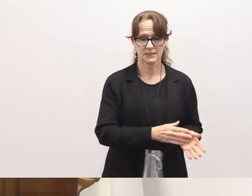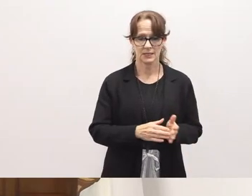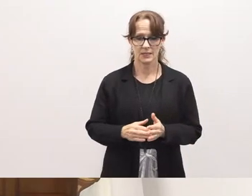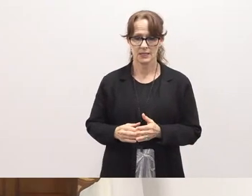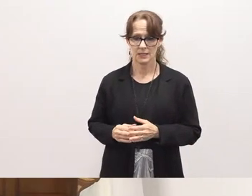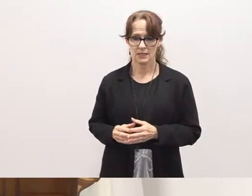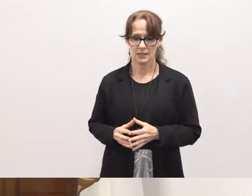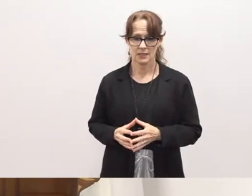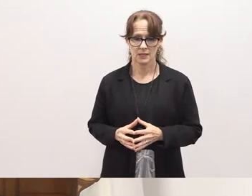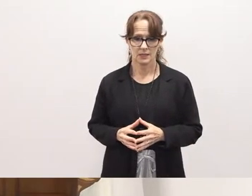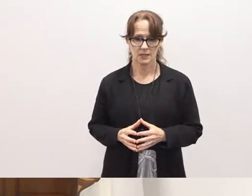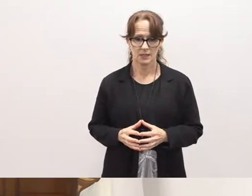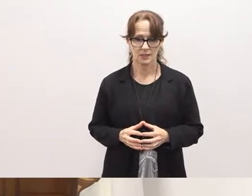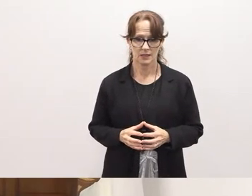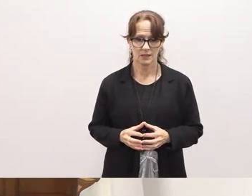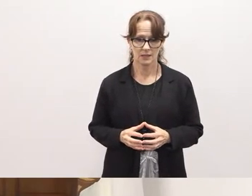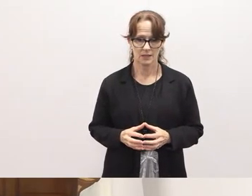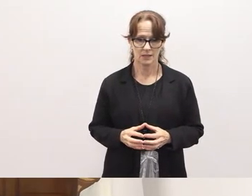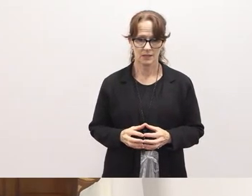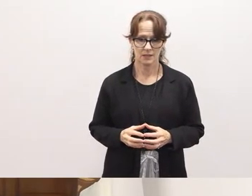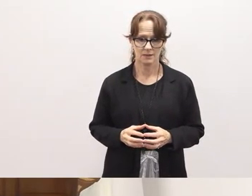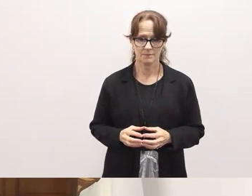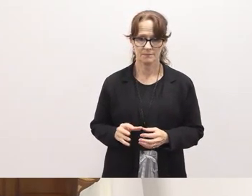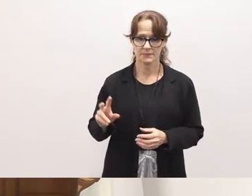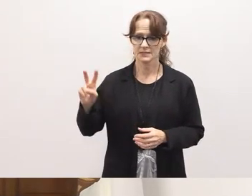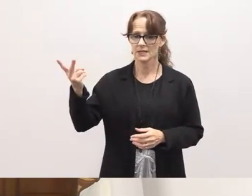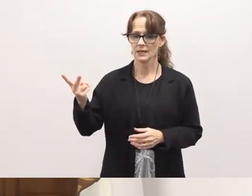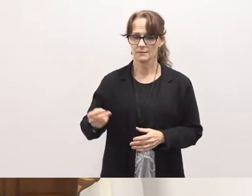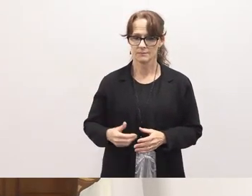You want to second that since you're... Second.